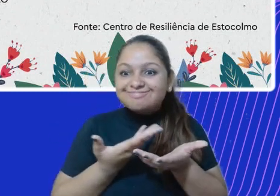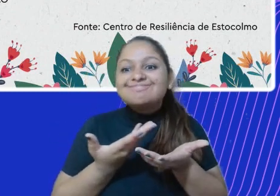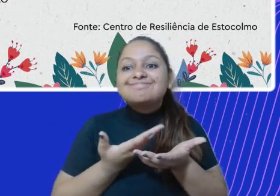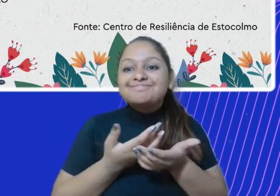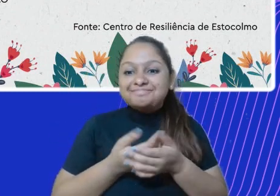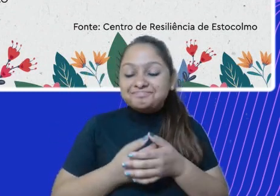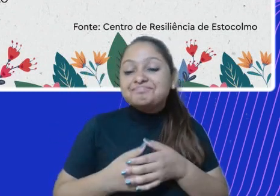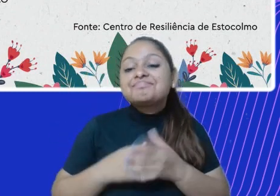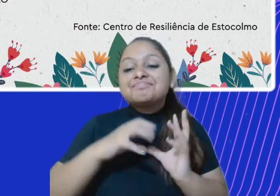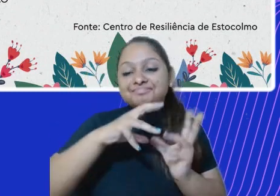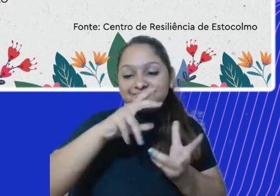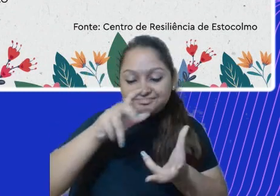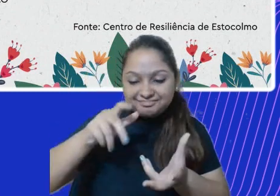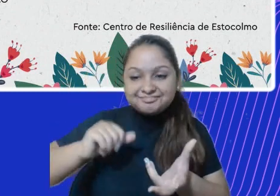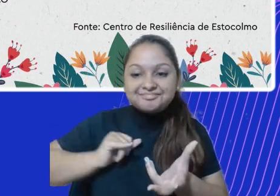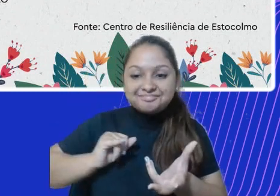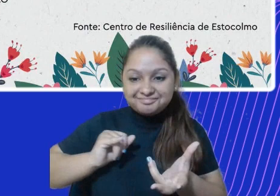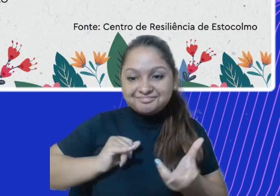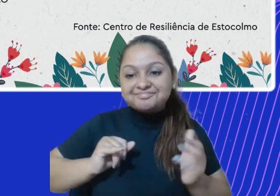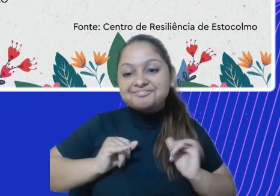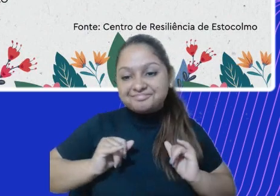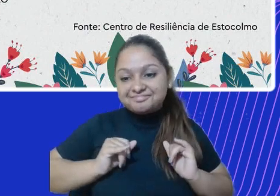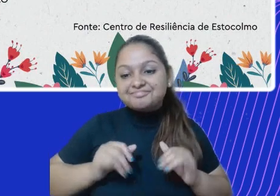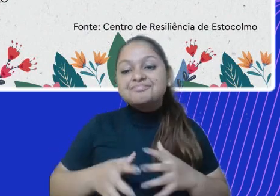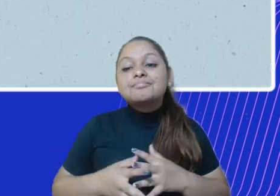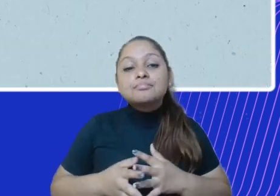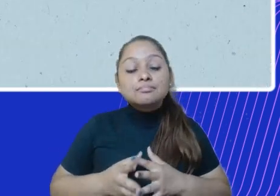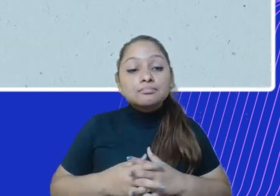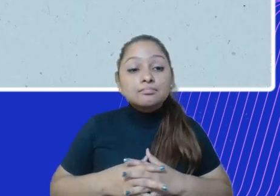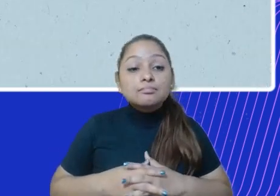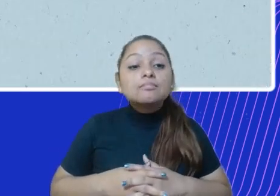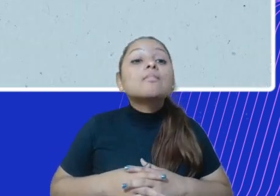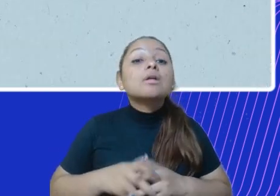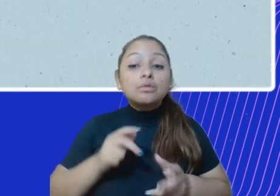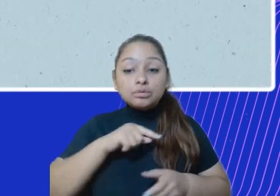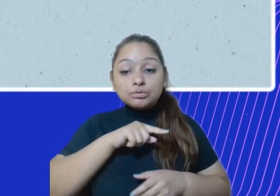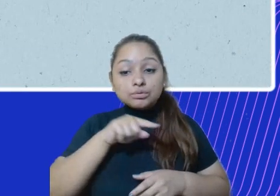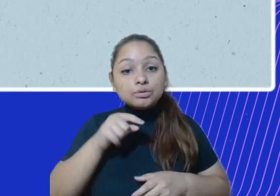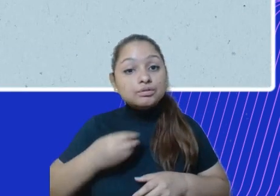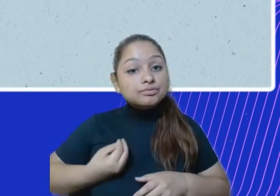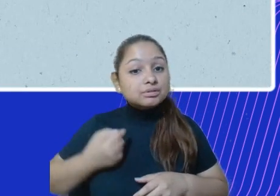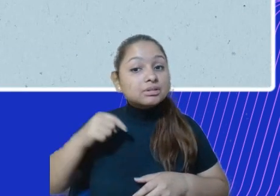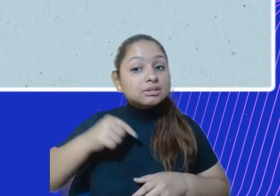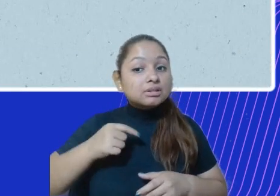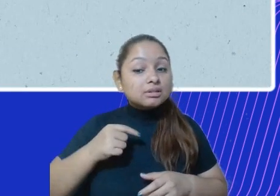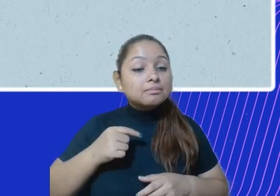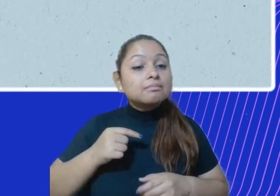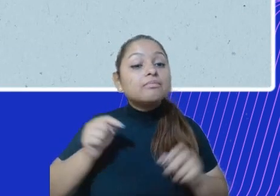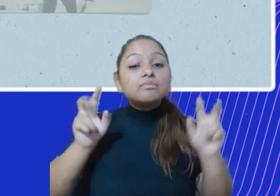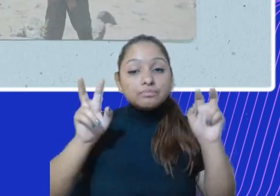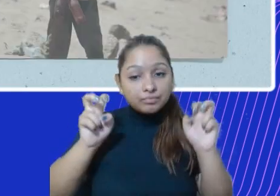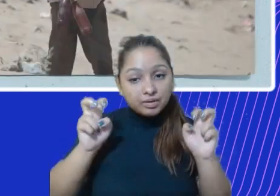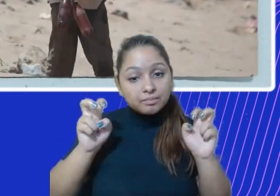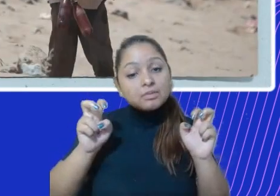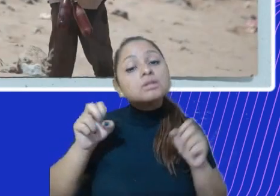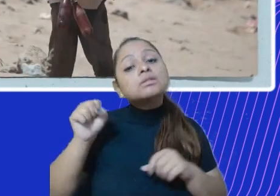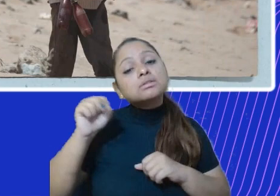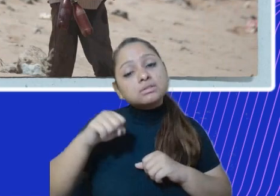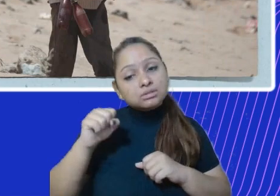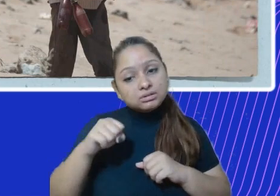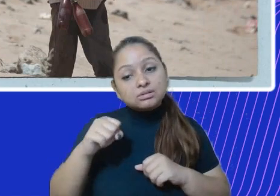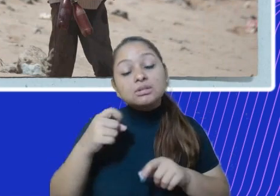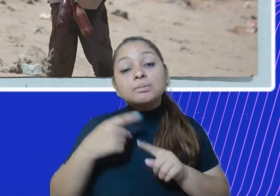and this is a reality. So we are here to talk about this reality, yes, because we know